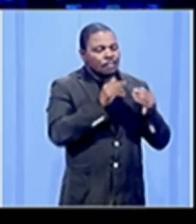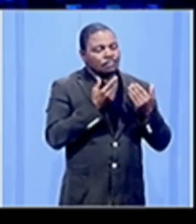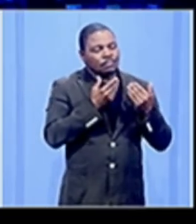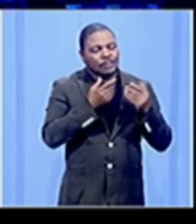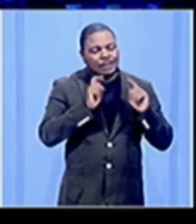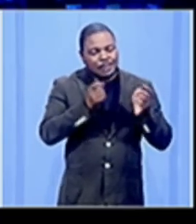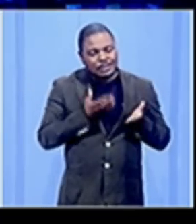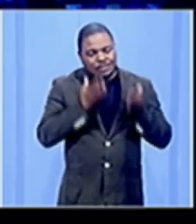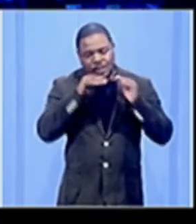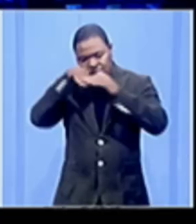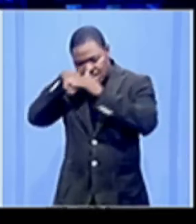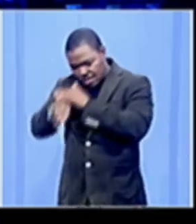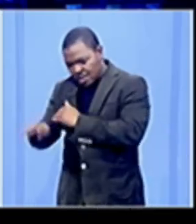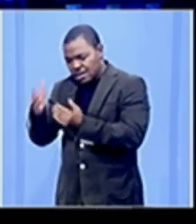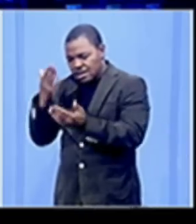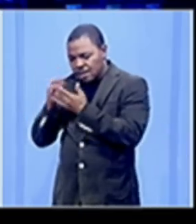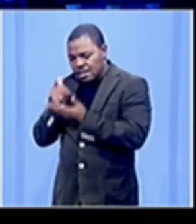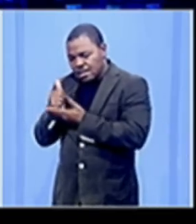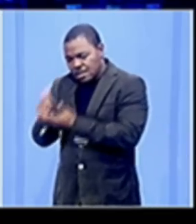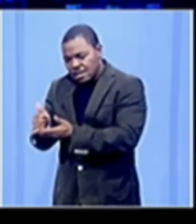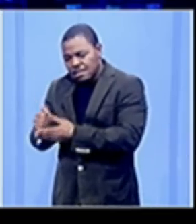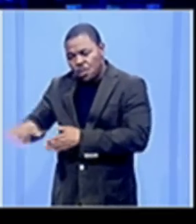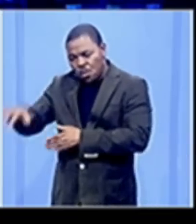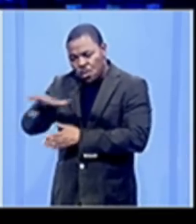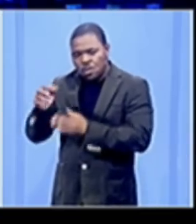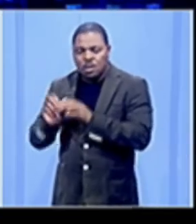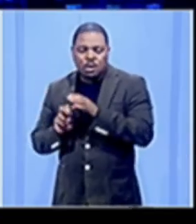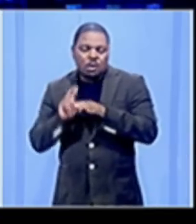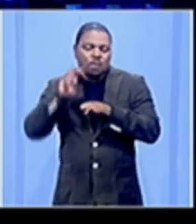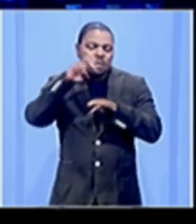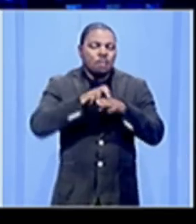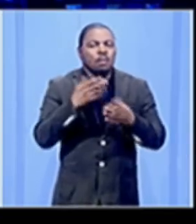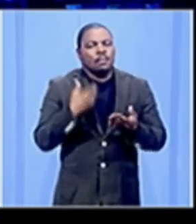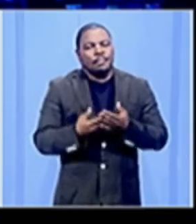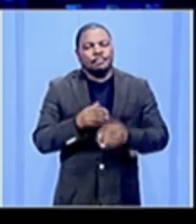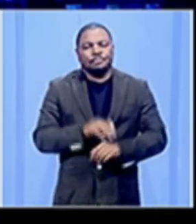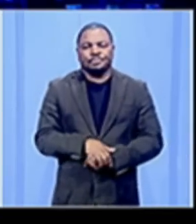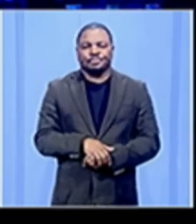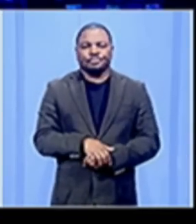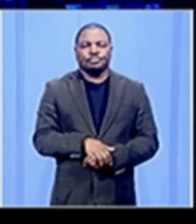fitlhelela moepo le gore ba dira moepong ba kgone go tswa.